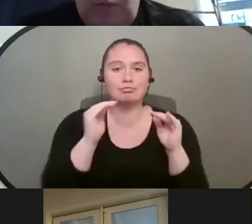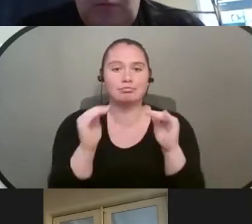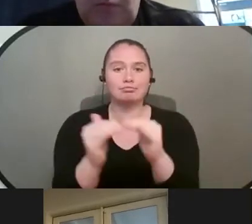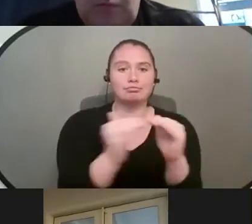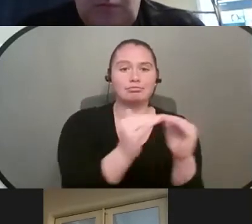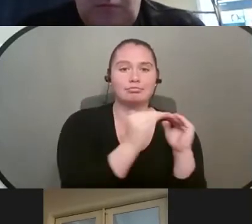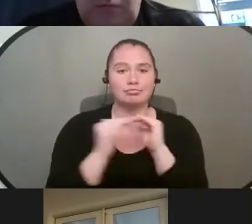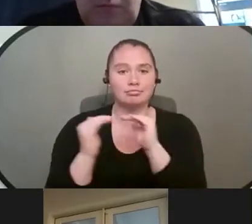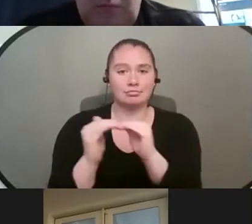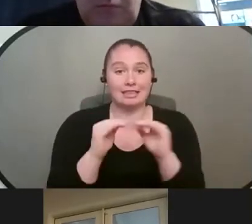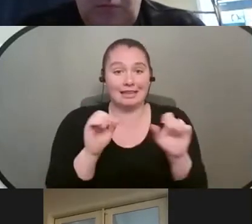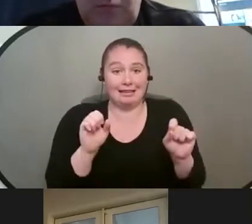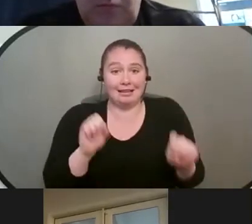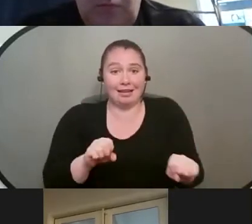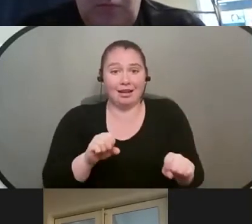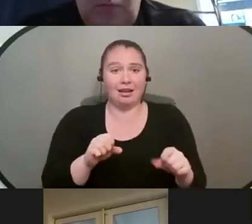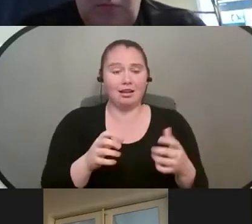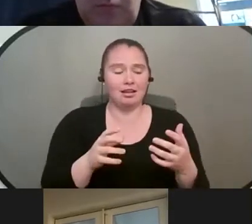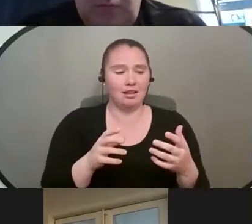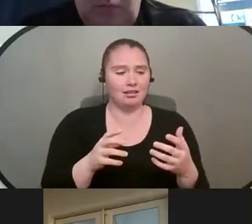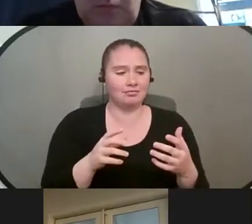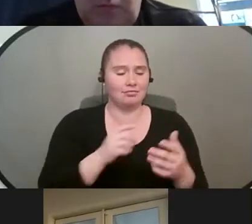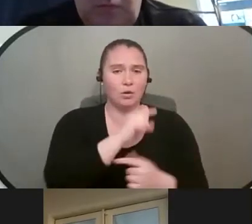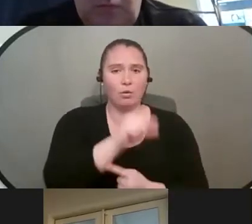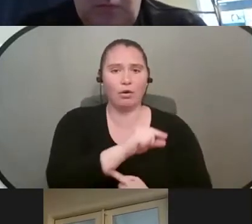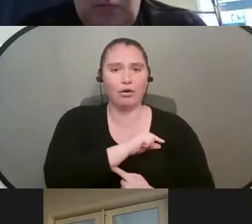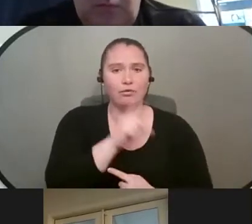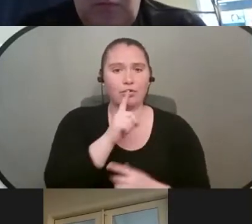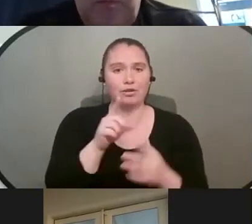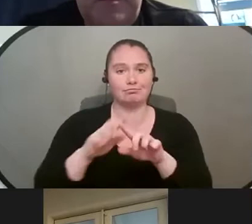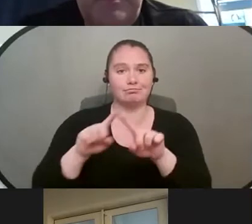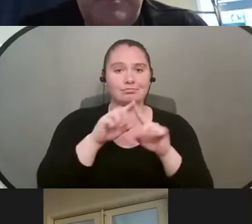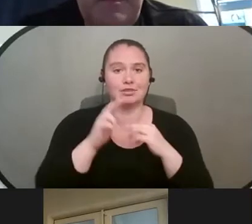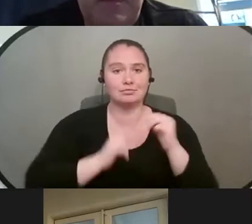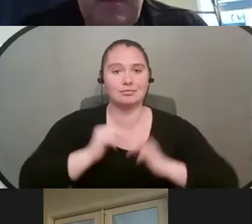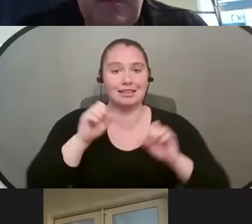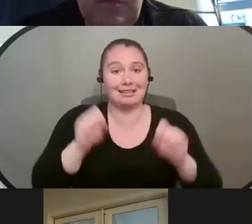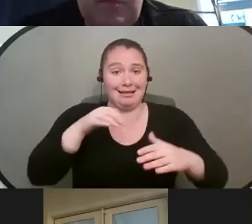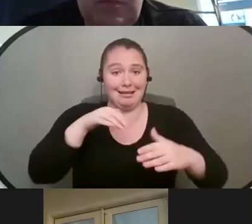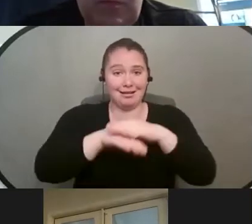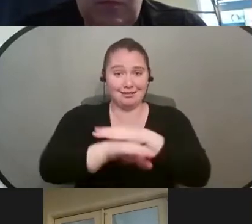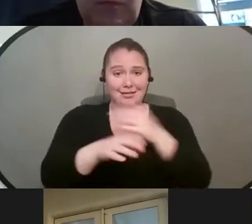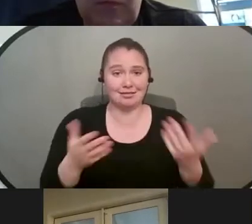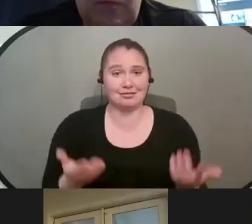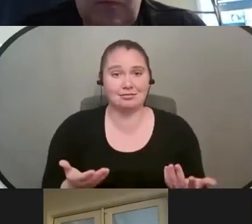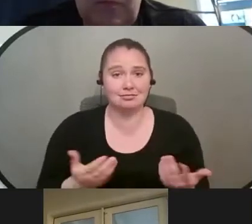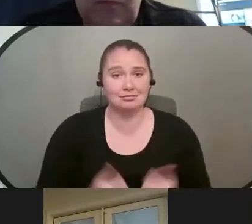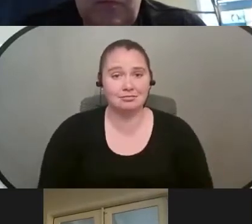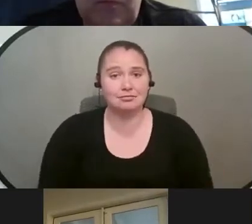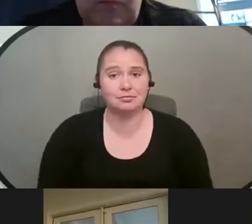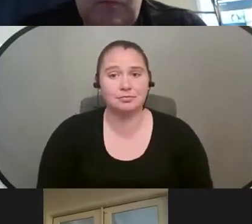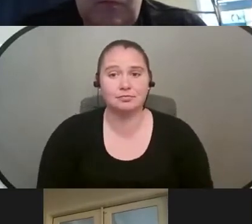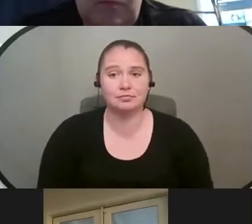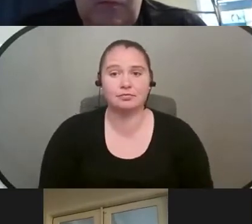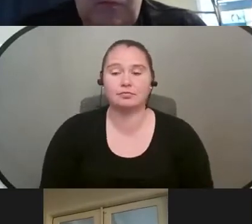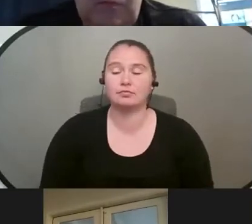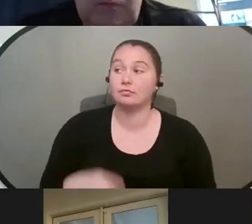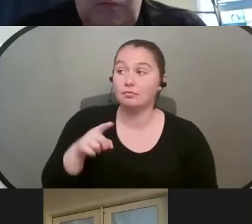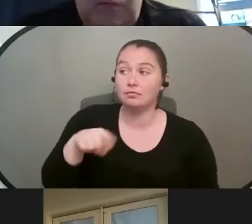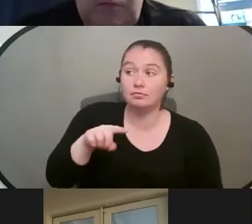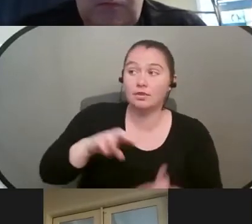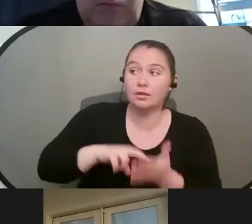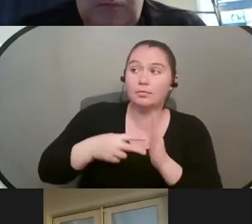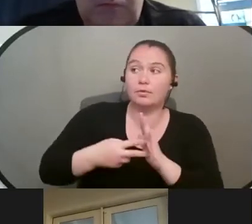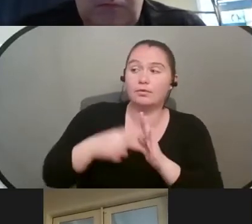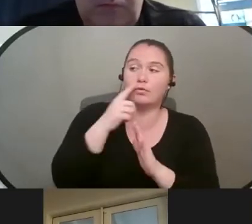equal experience in the quality of the facilities that they're able to access. They're not intended to be, I'll